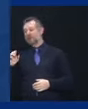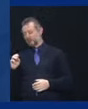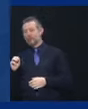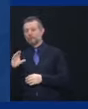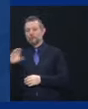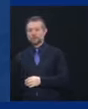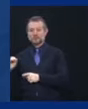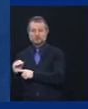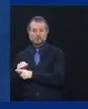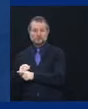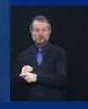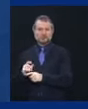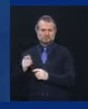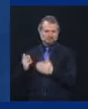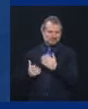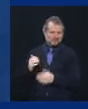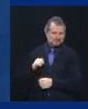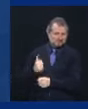second